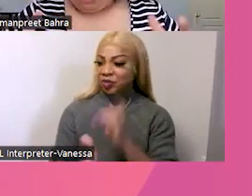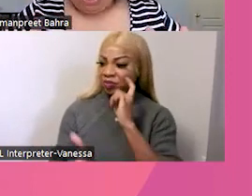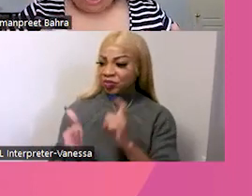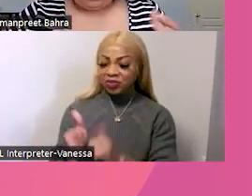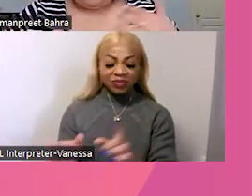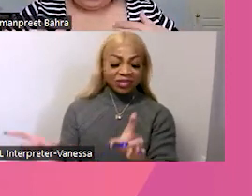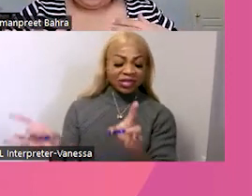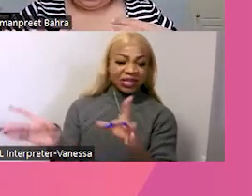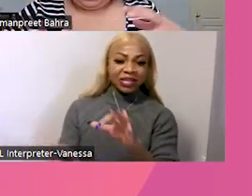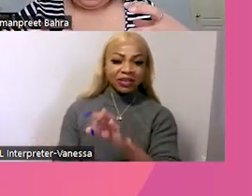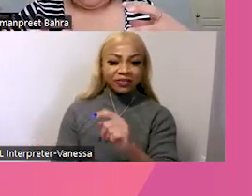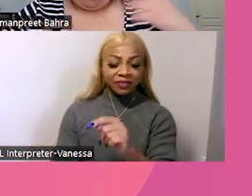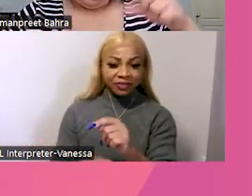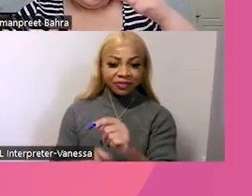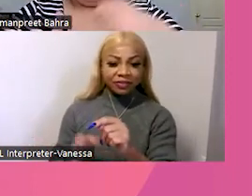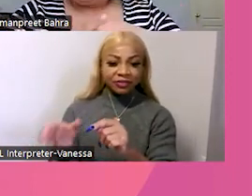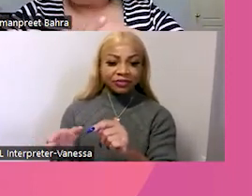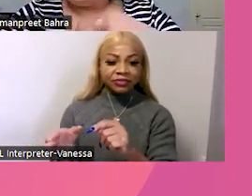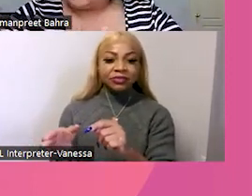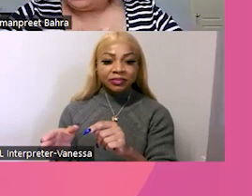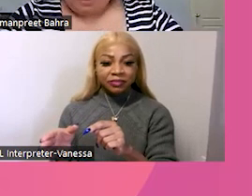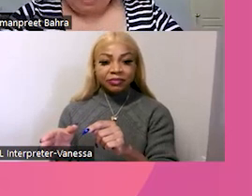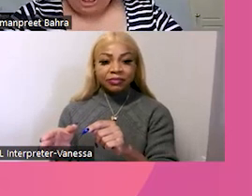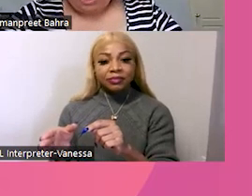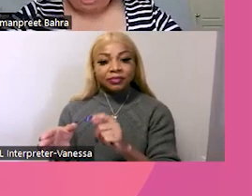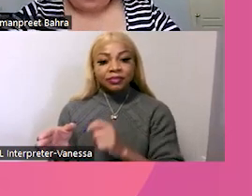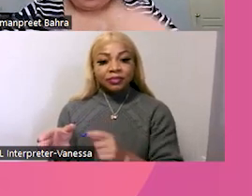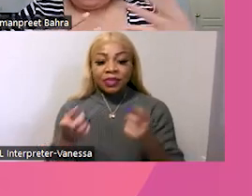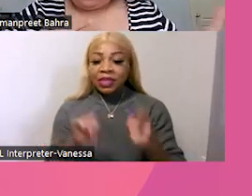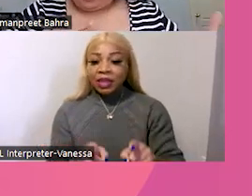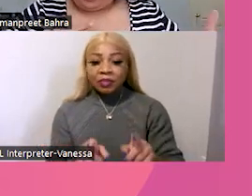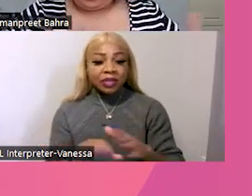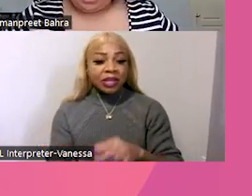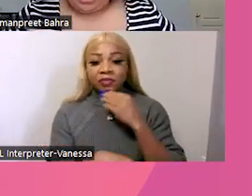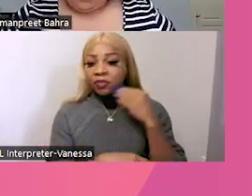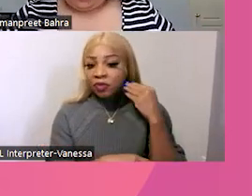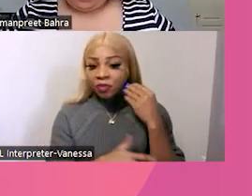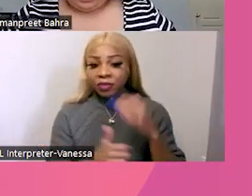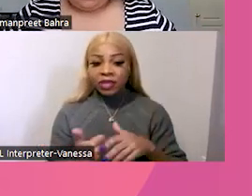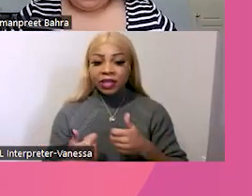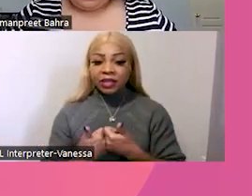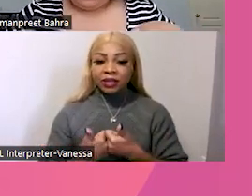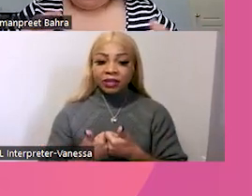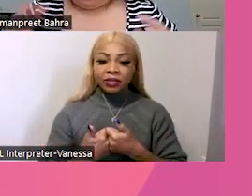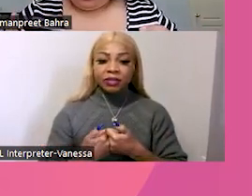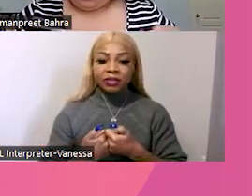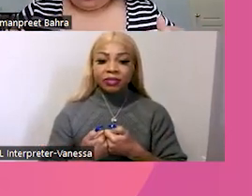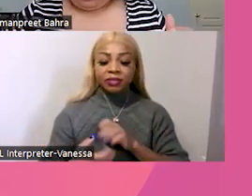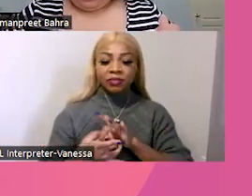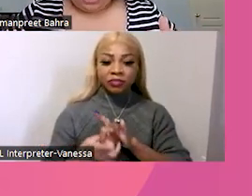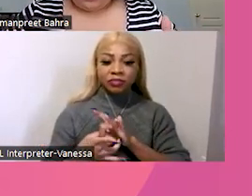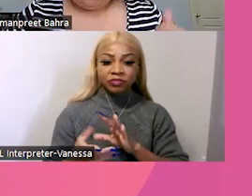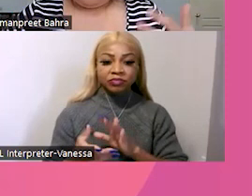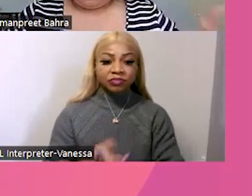fat-hating culture take a hold in the household and intimate relationships, first and foremost. So it is in this central locus